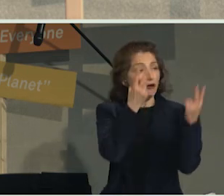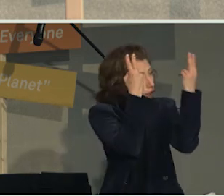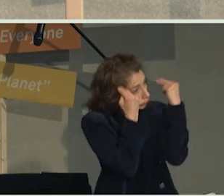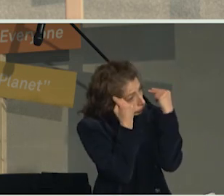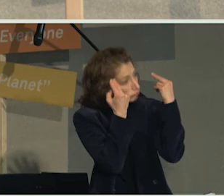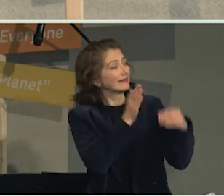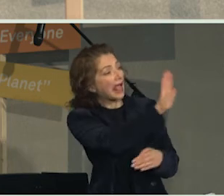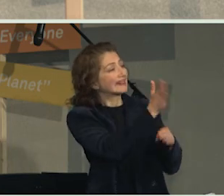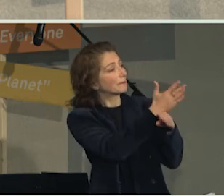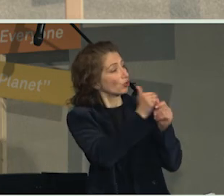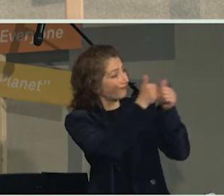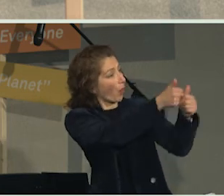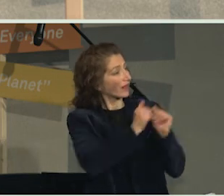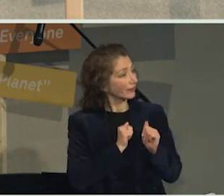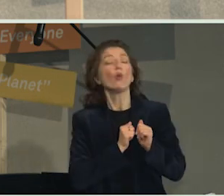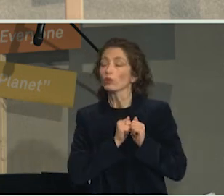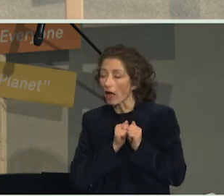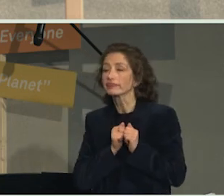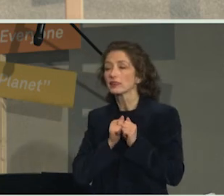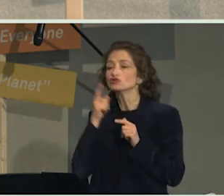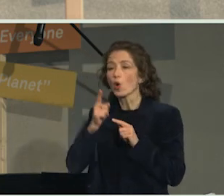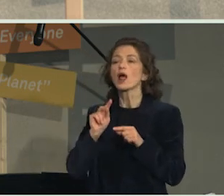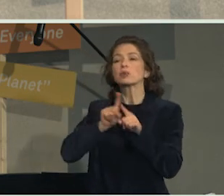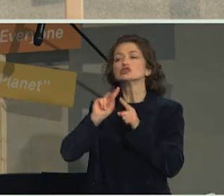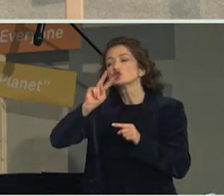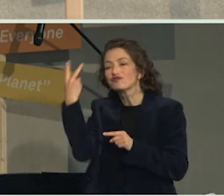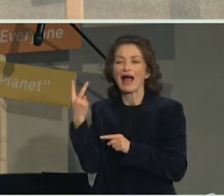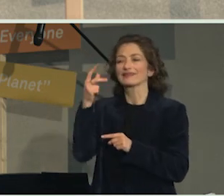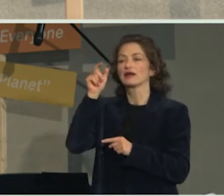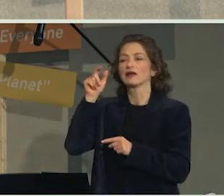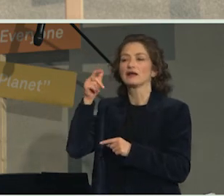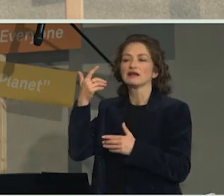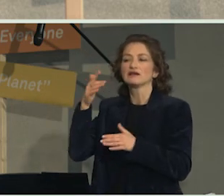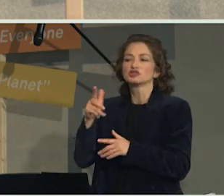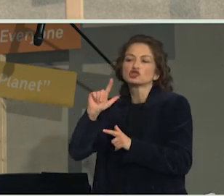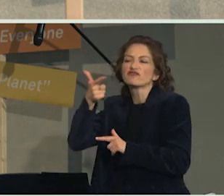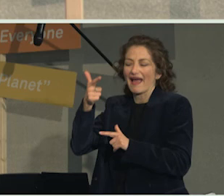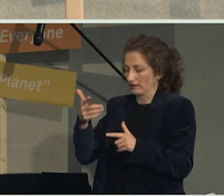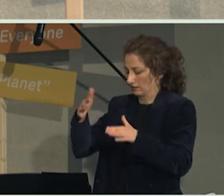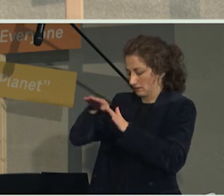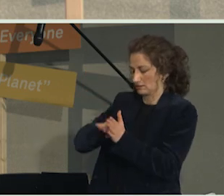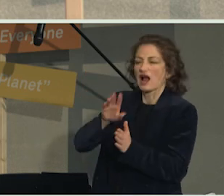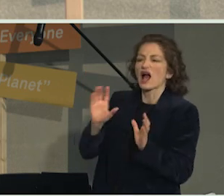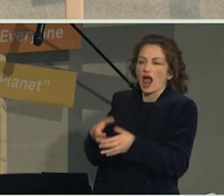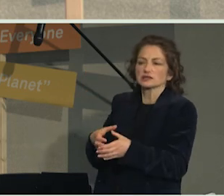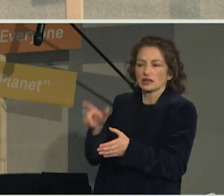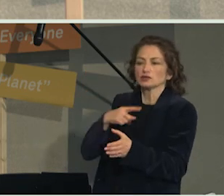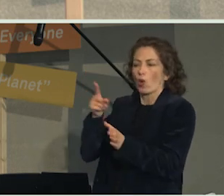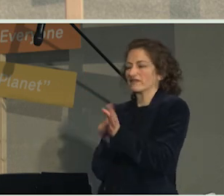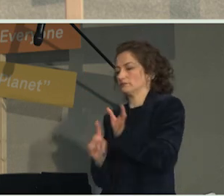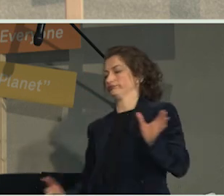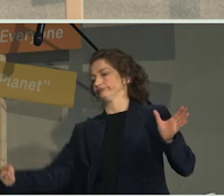of the agreement and to fall into line as a second-class citizen of Harvard's patriarchy. Now, apparently, for the